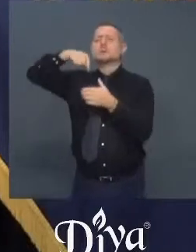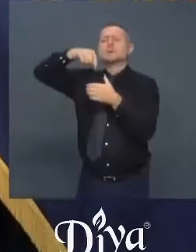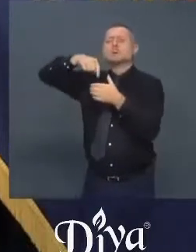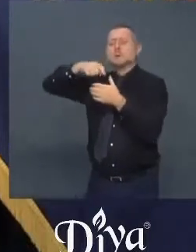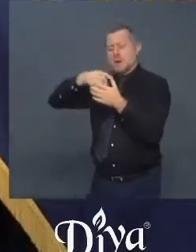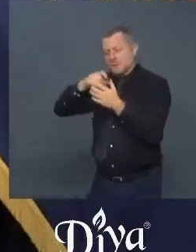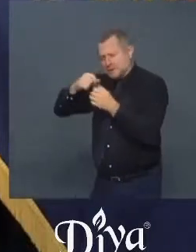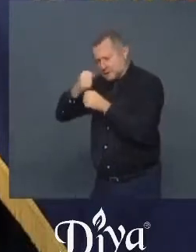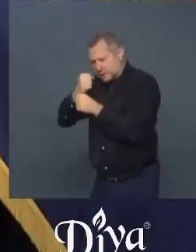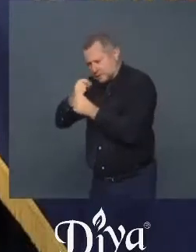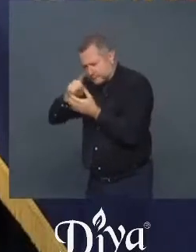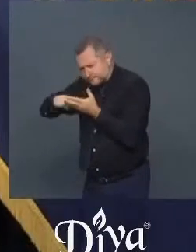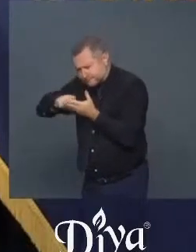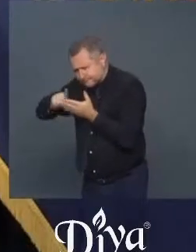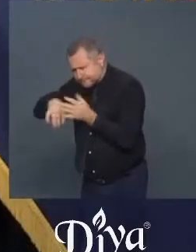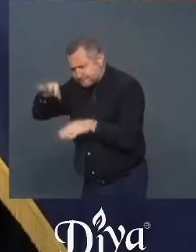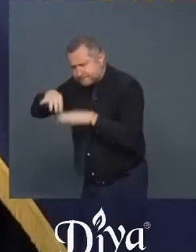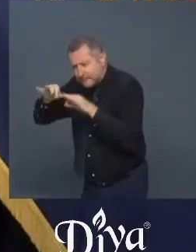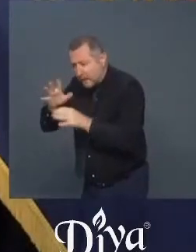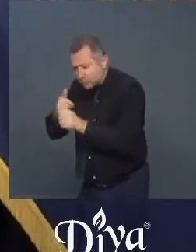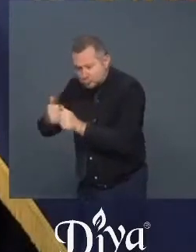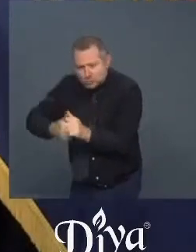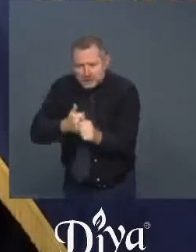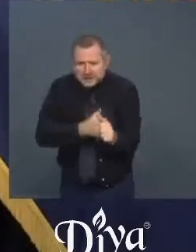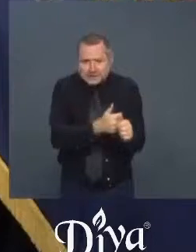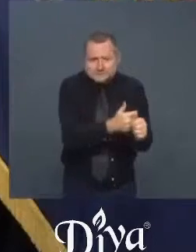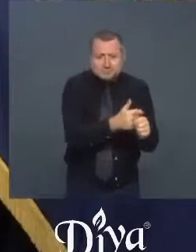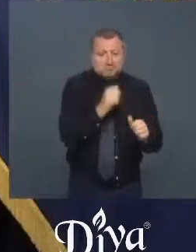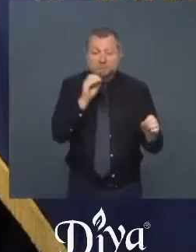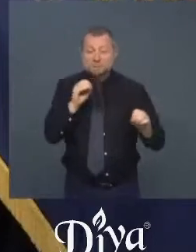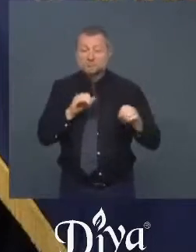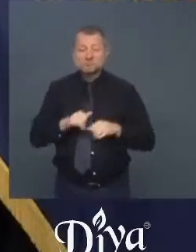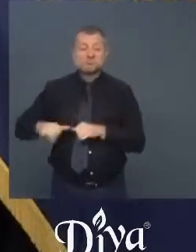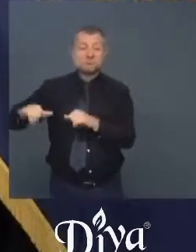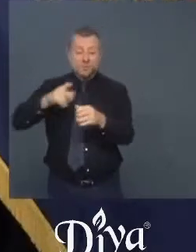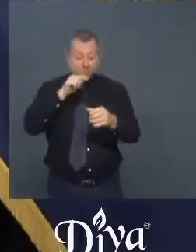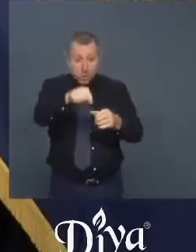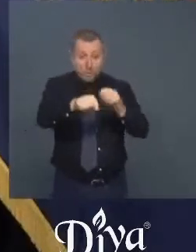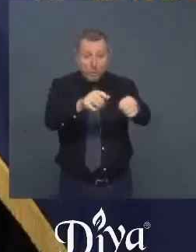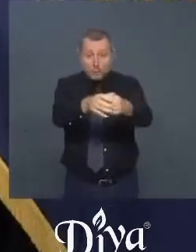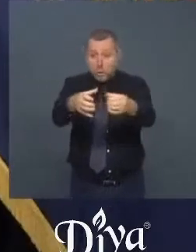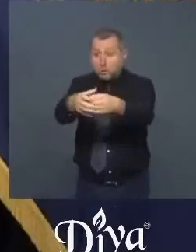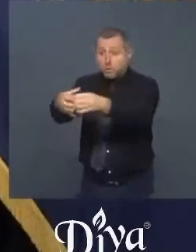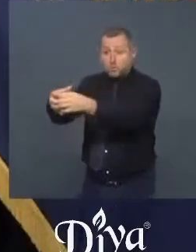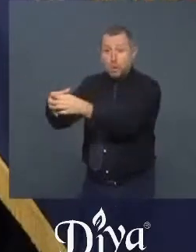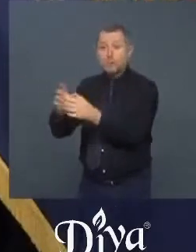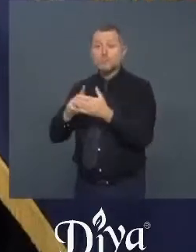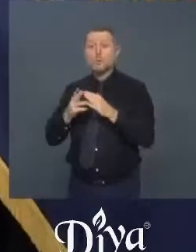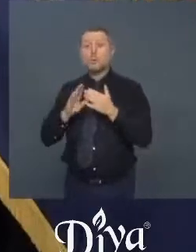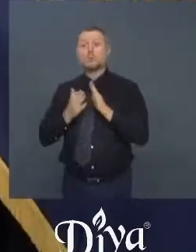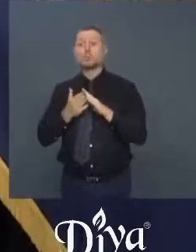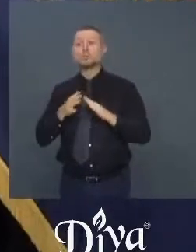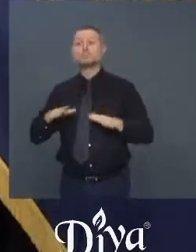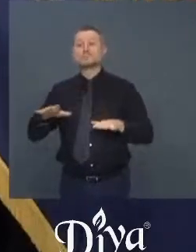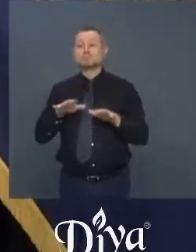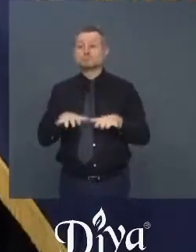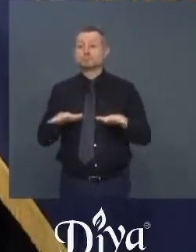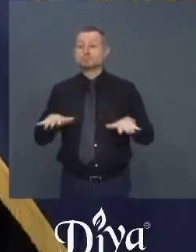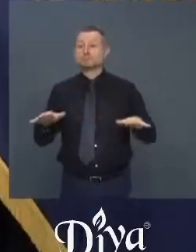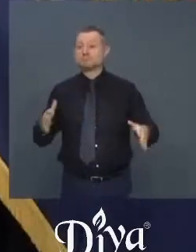then if there's not, and it's just uniform across the board, and you're dealing with a community spread that might infect the